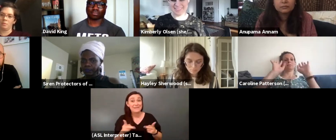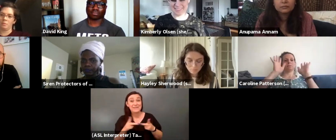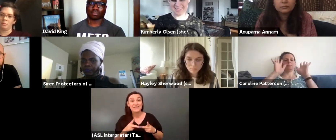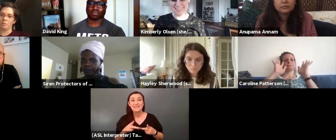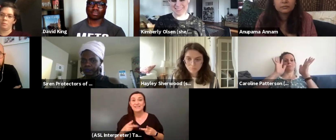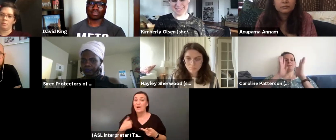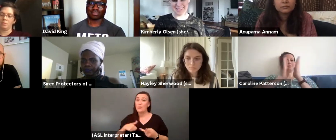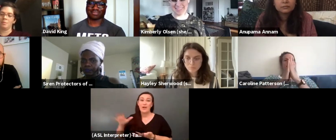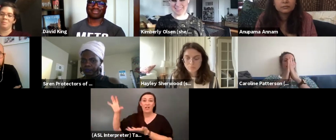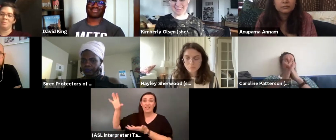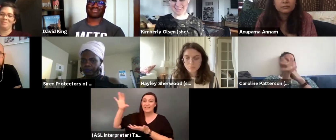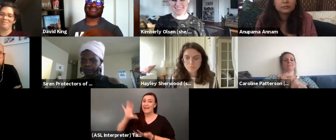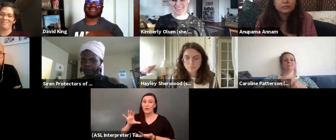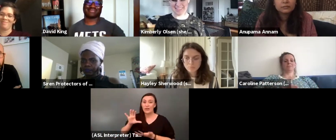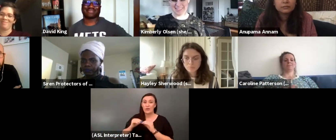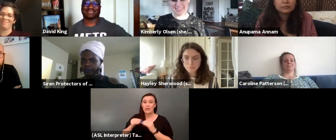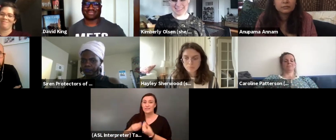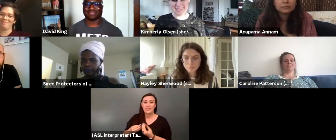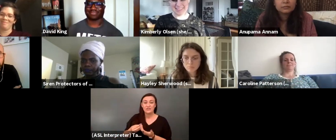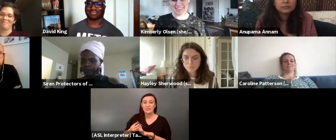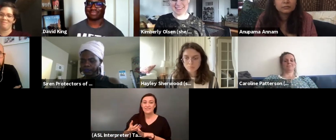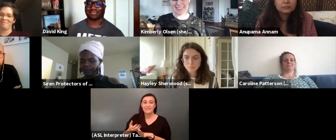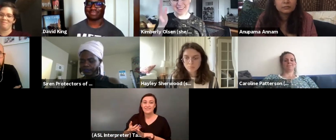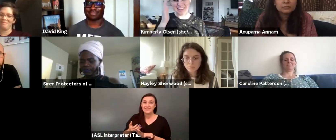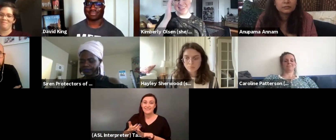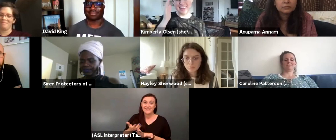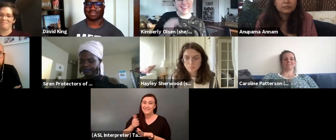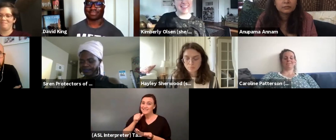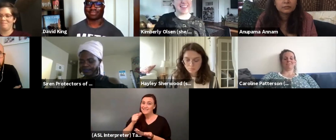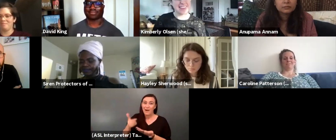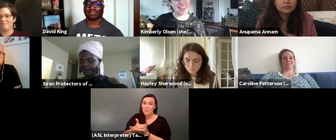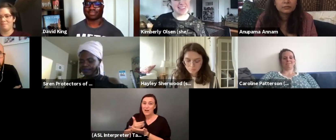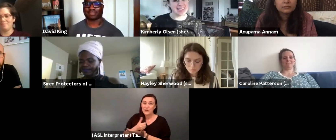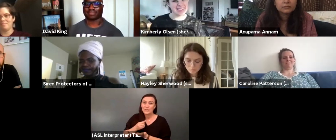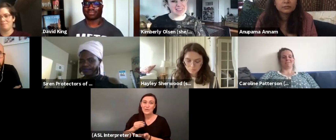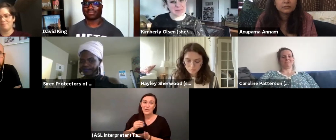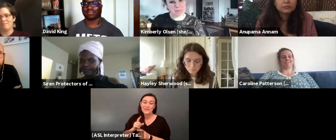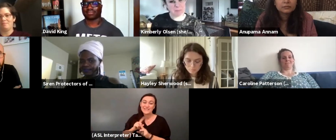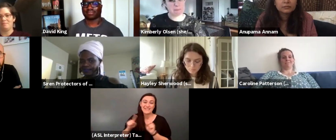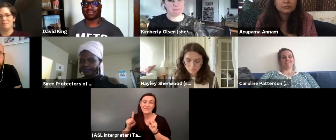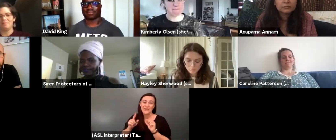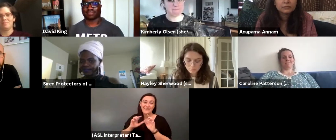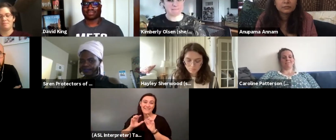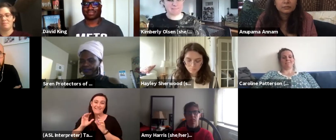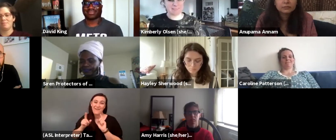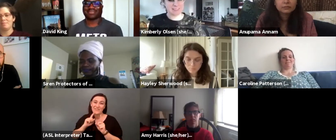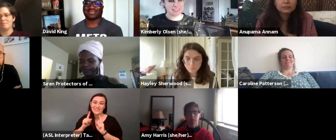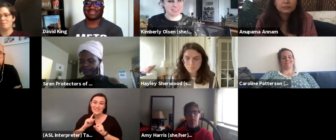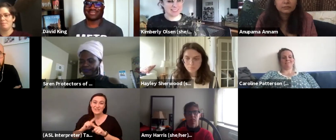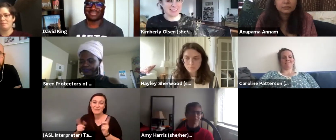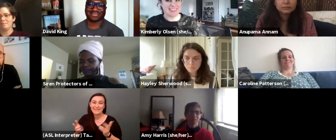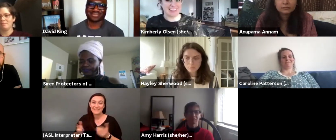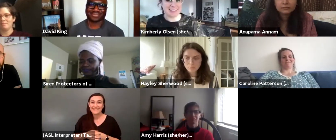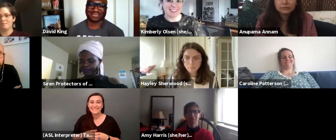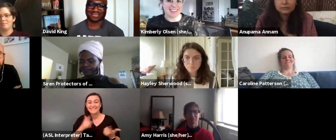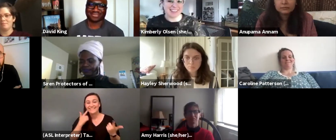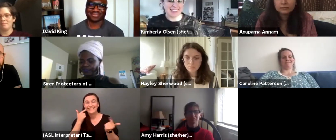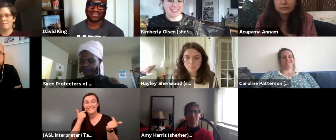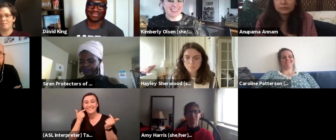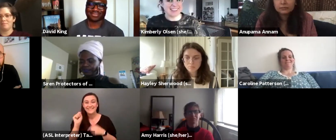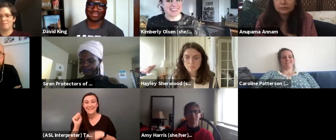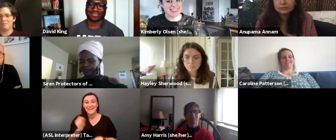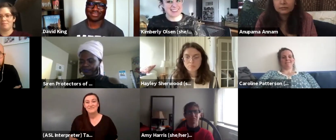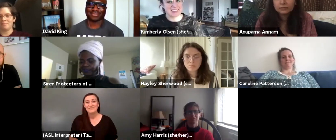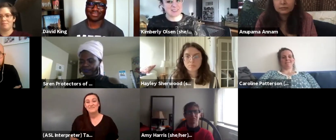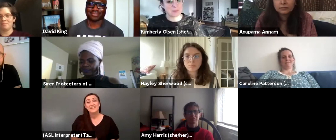inherited organizations that aren't brand new, so it's a different conversation for what us. a position to I be know, right? So